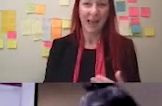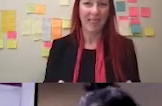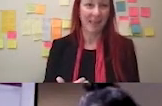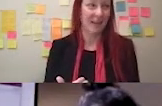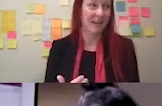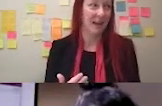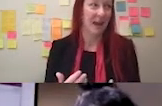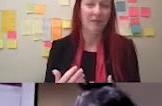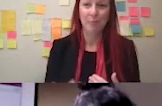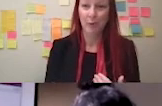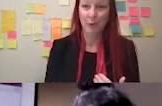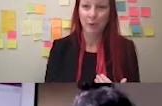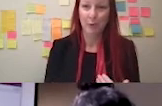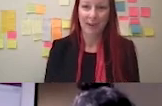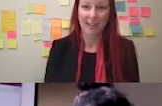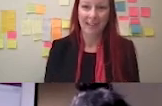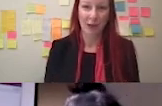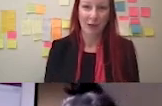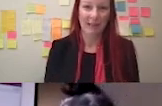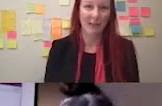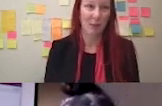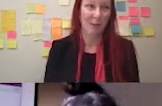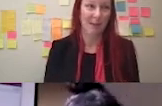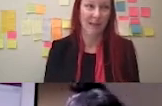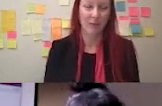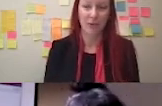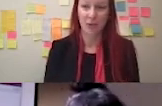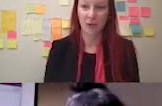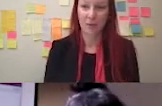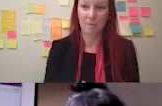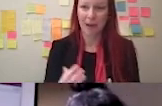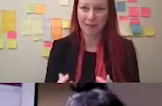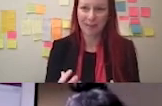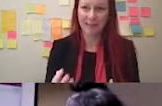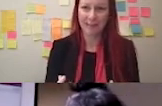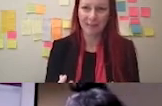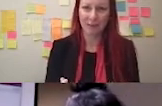on, and then have beautiful friends and colleagues who I was able to